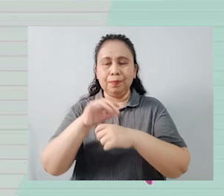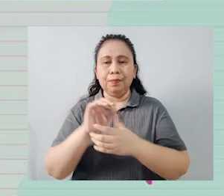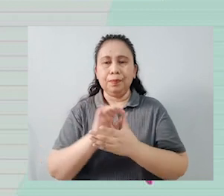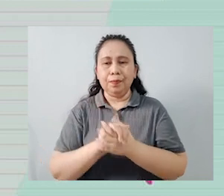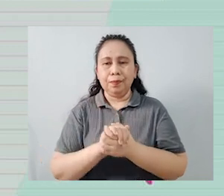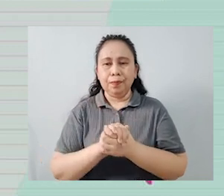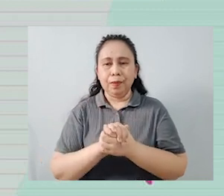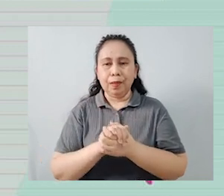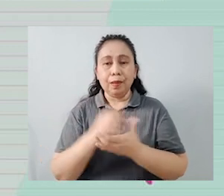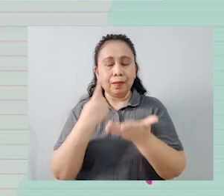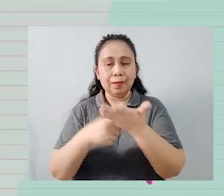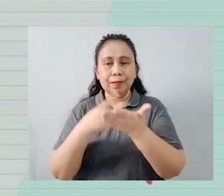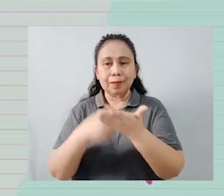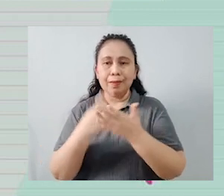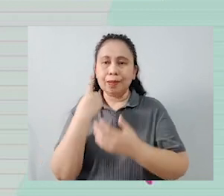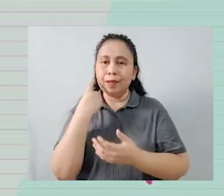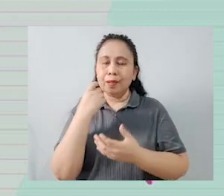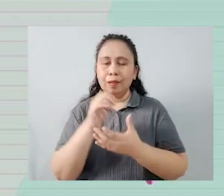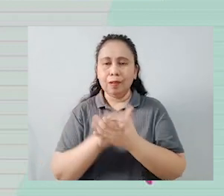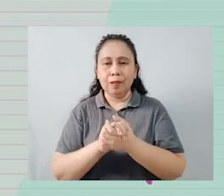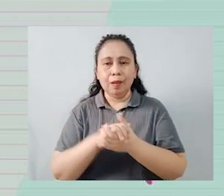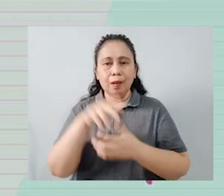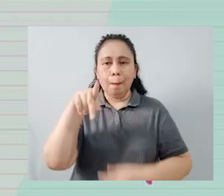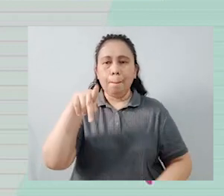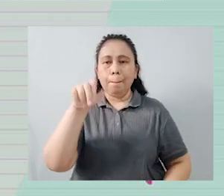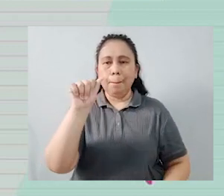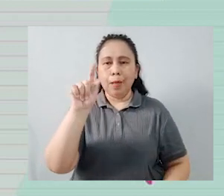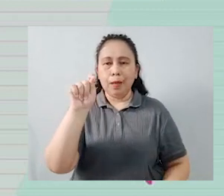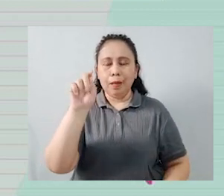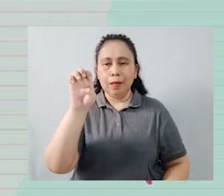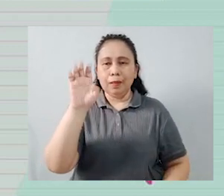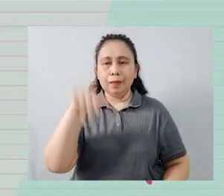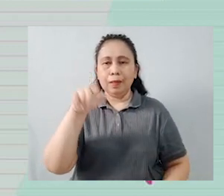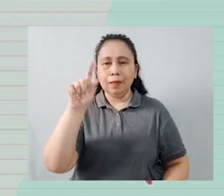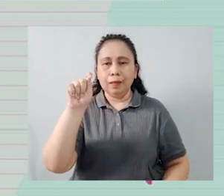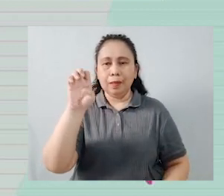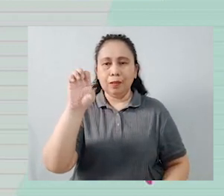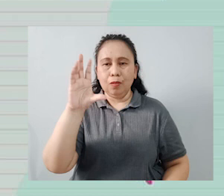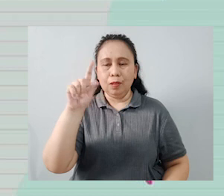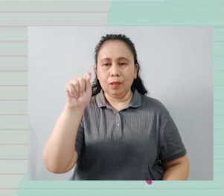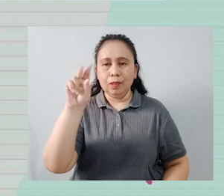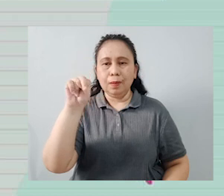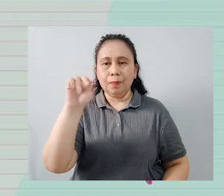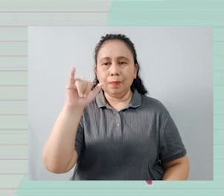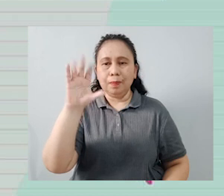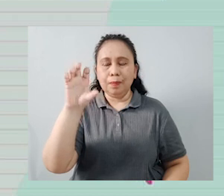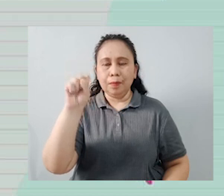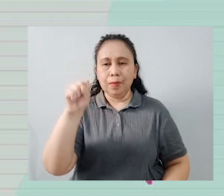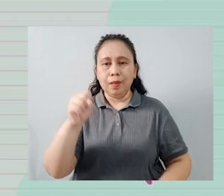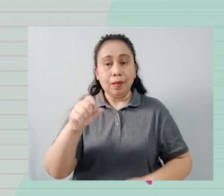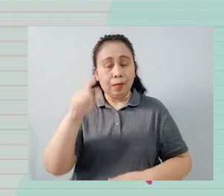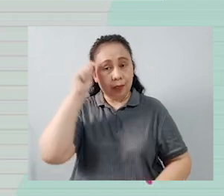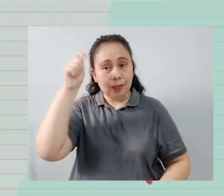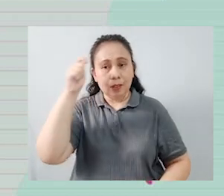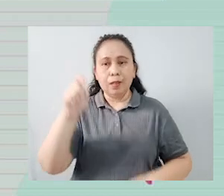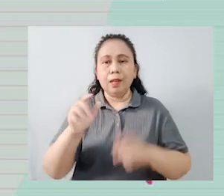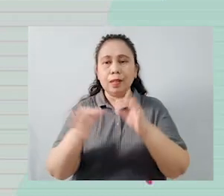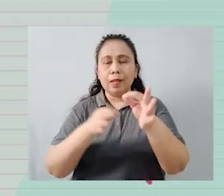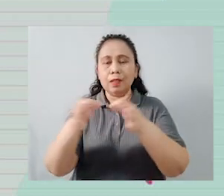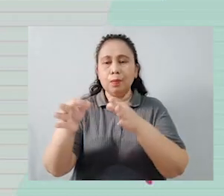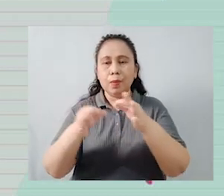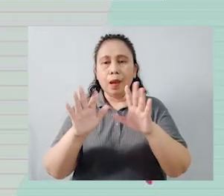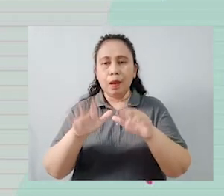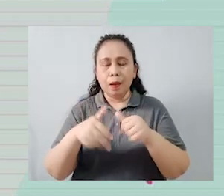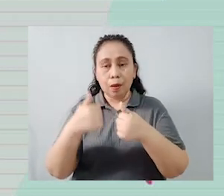As discussed earlier, plate tectonics is a scientific theory that explains how major landforms